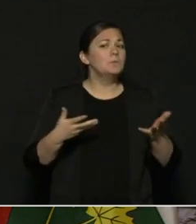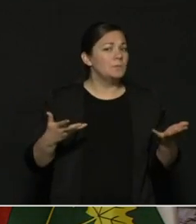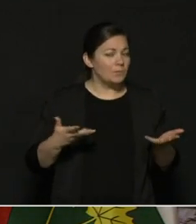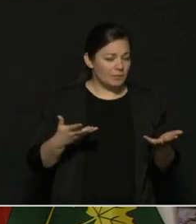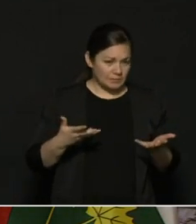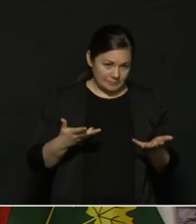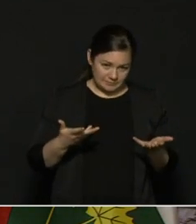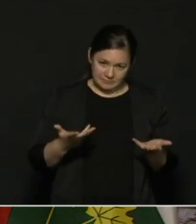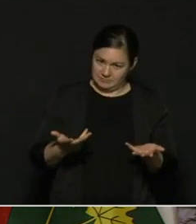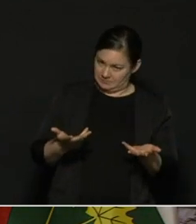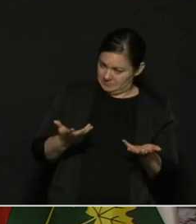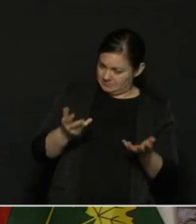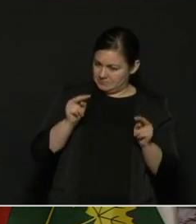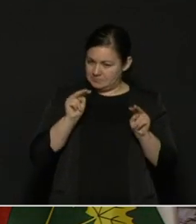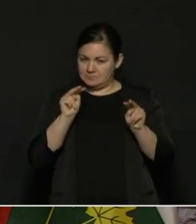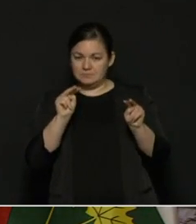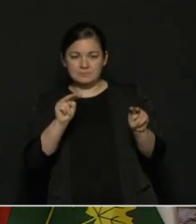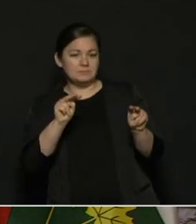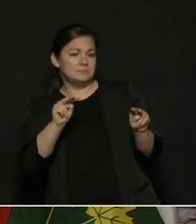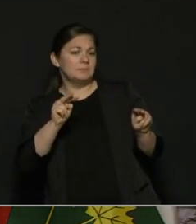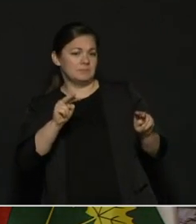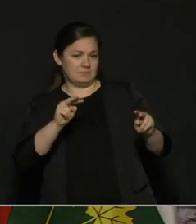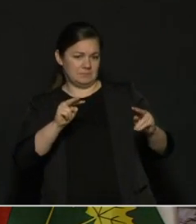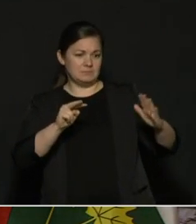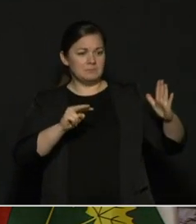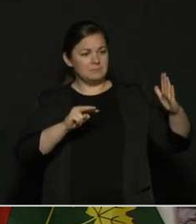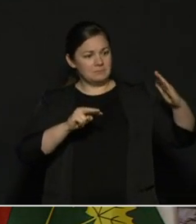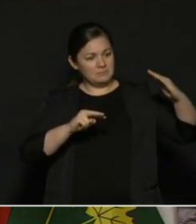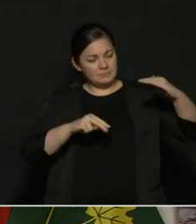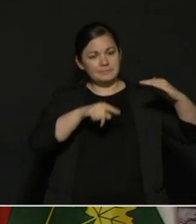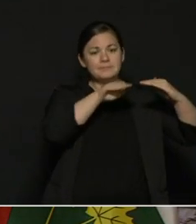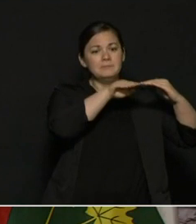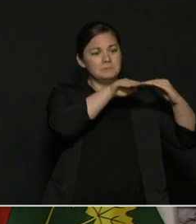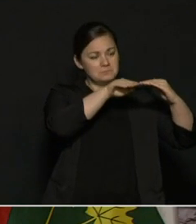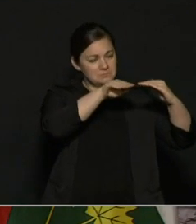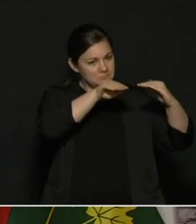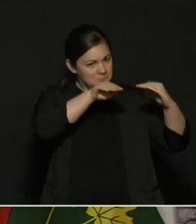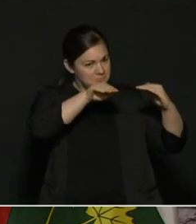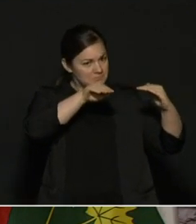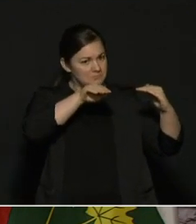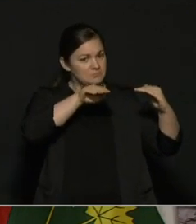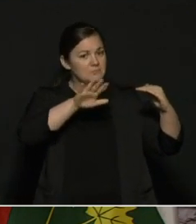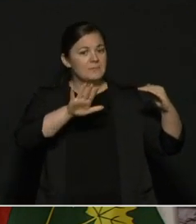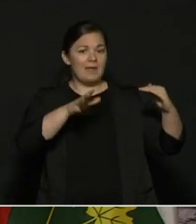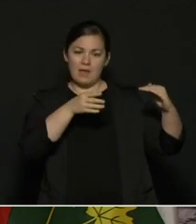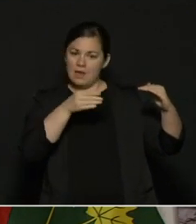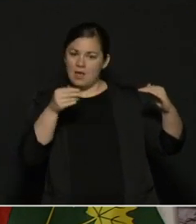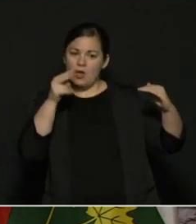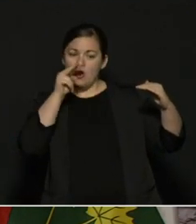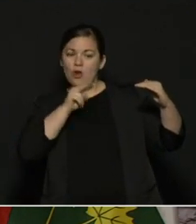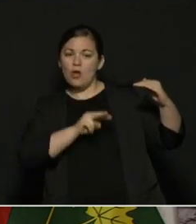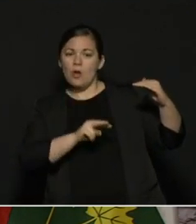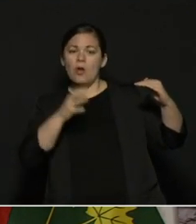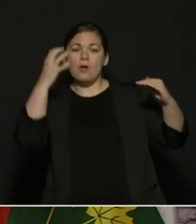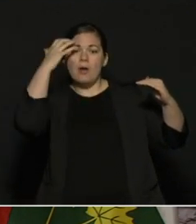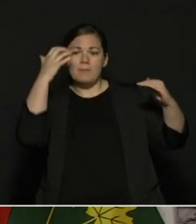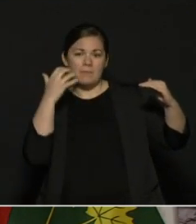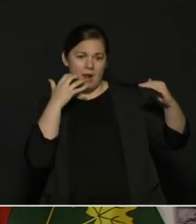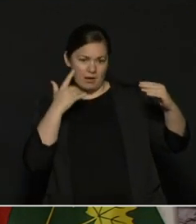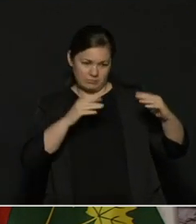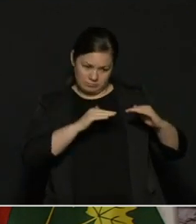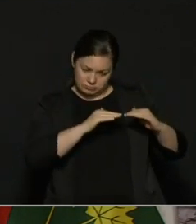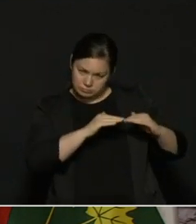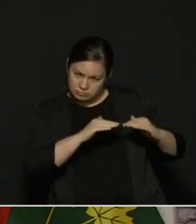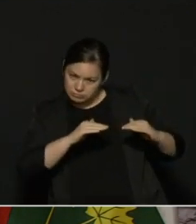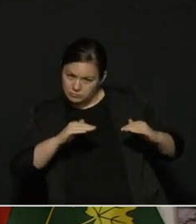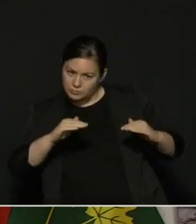we would maintain our plateau in the hospital cases as well as in ICU and that aspect. We wanted to